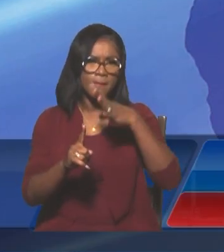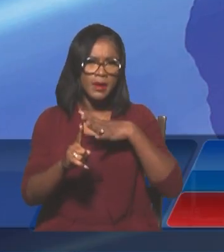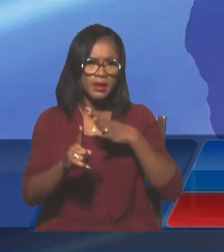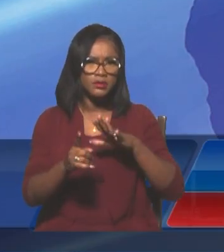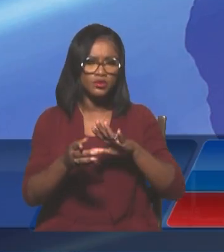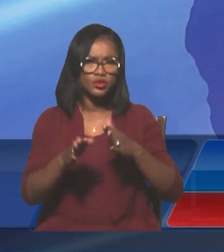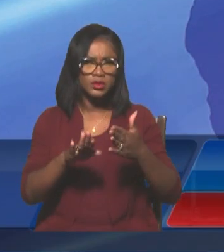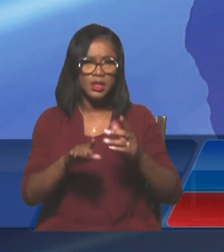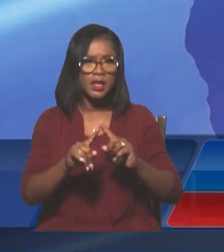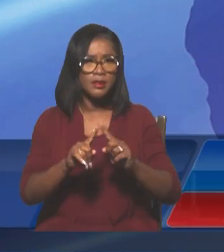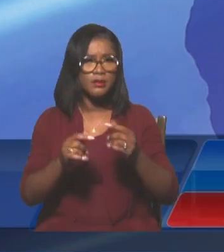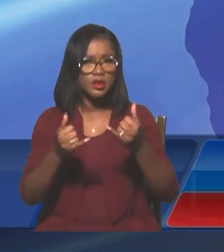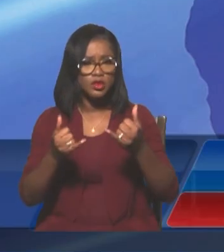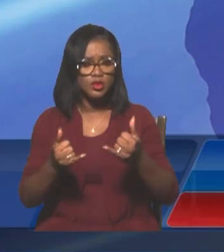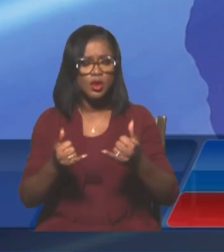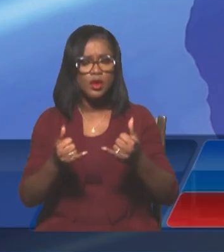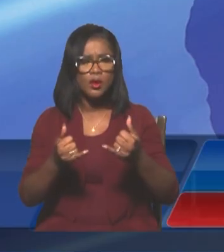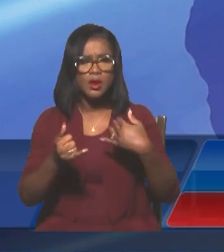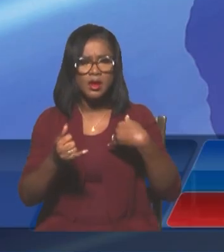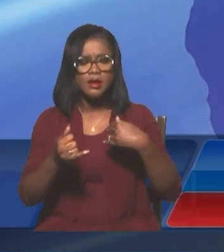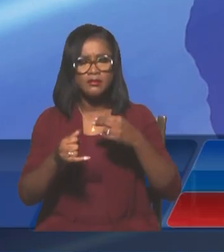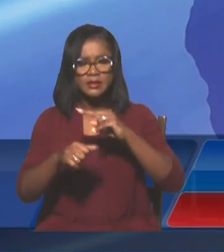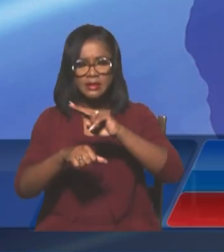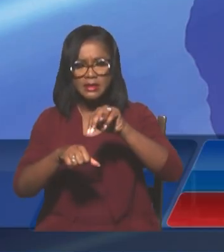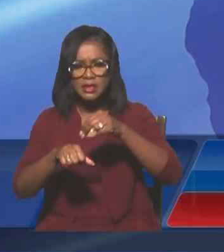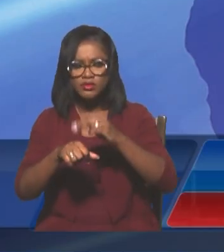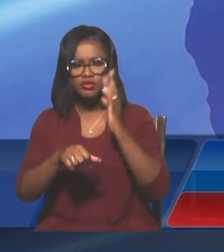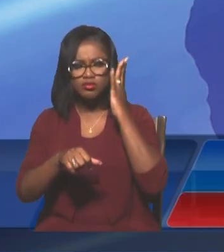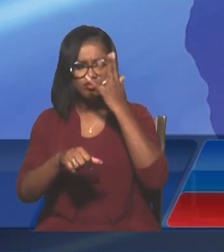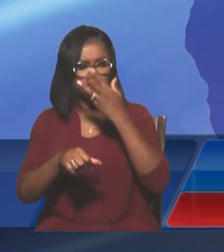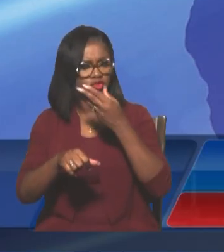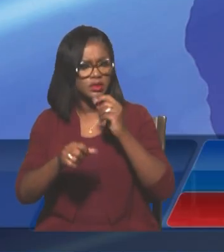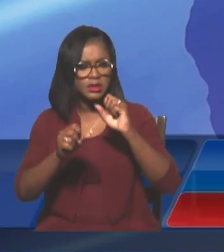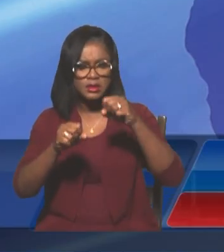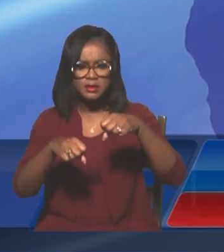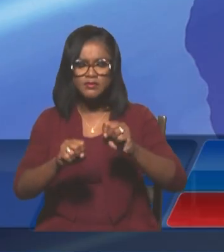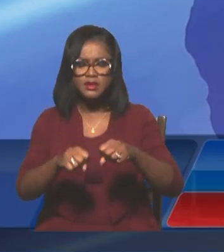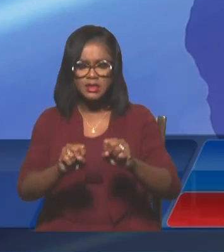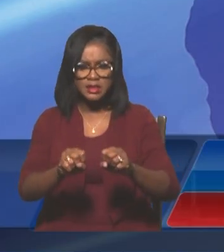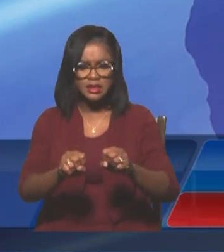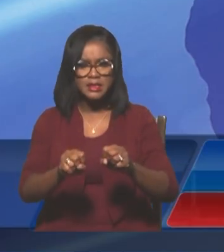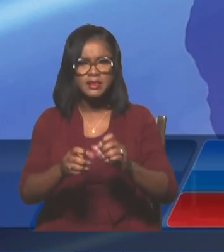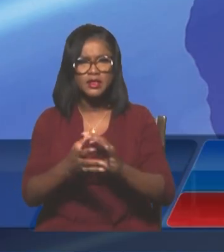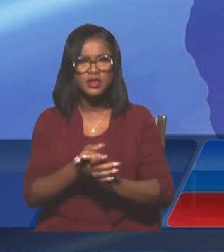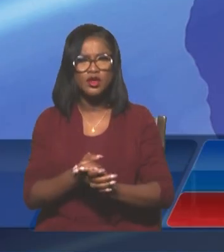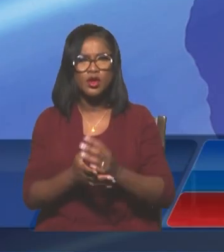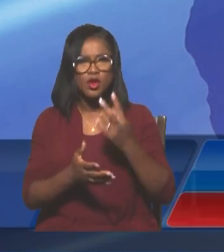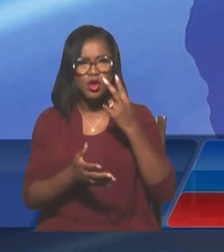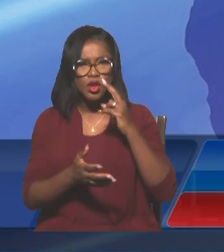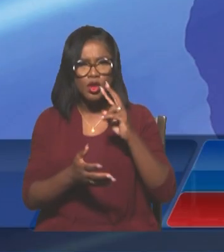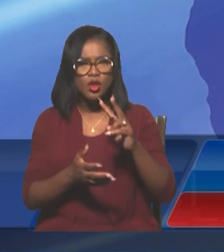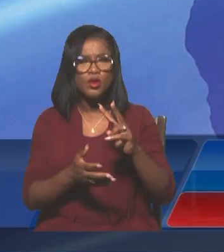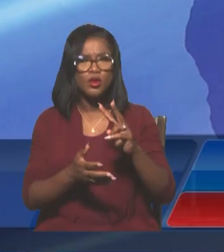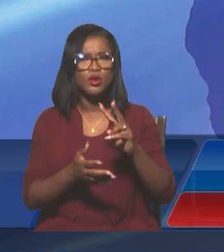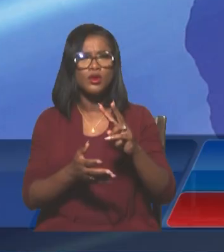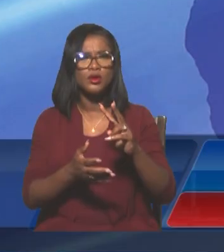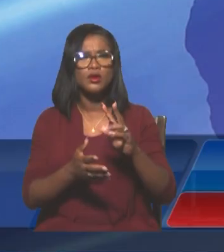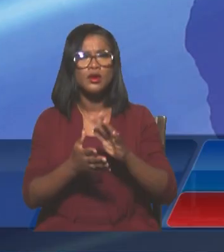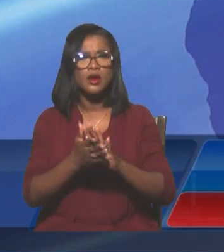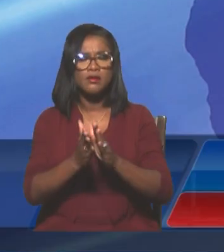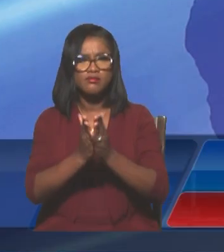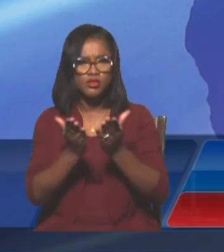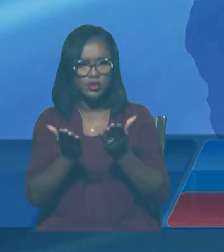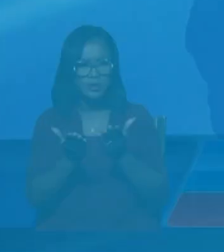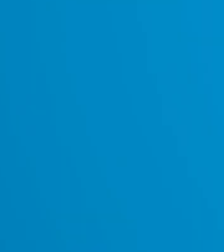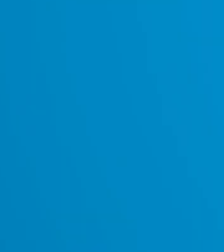beauty, a plea continued in this second book. This week's Keeping It Green looks at and the highlights of the book.